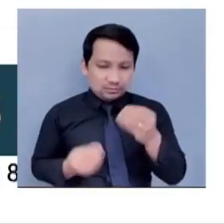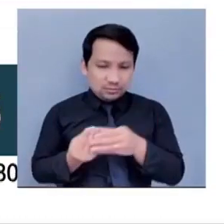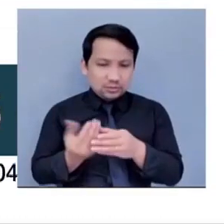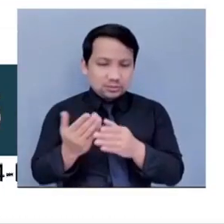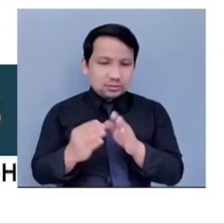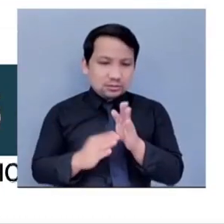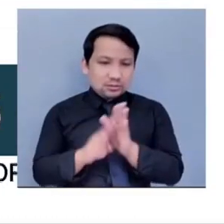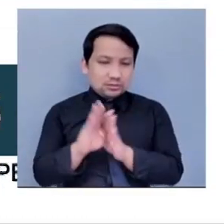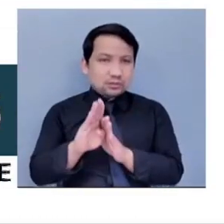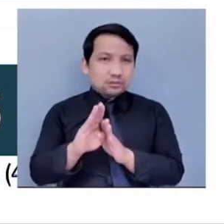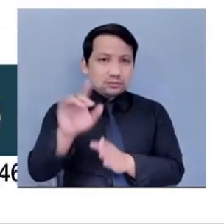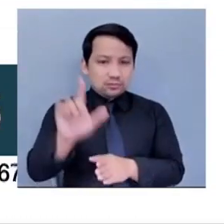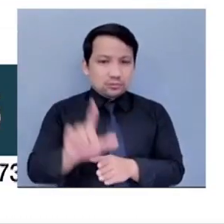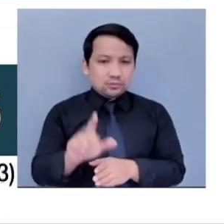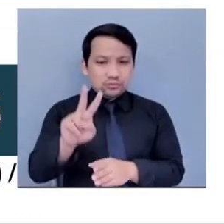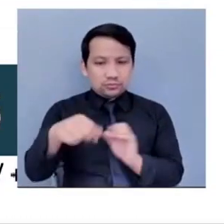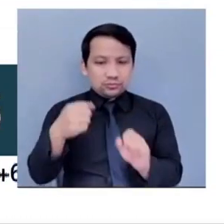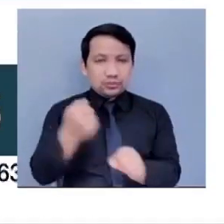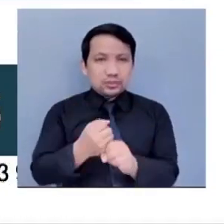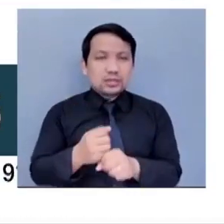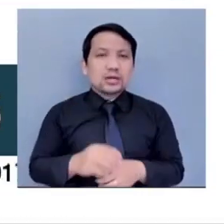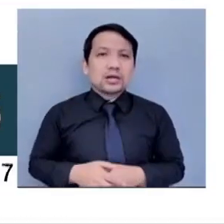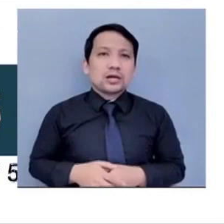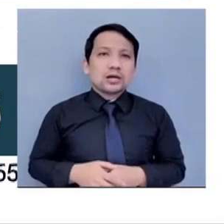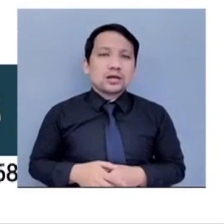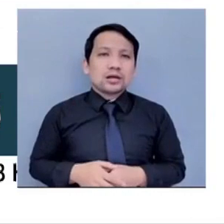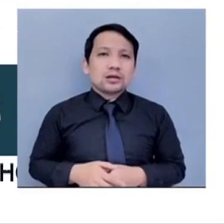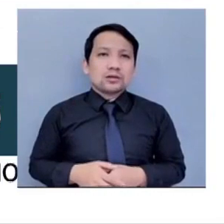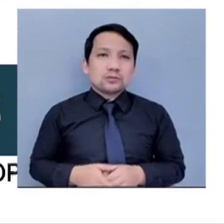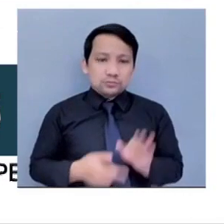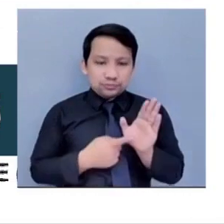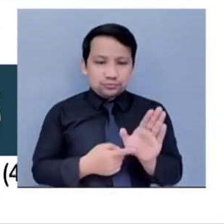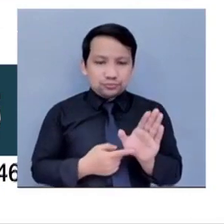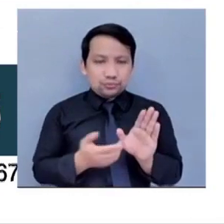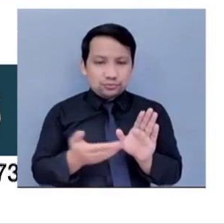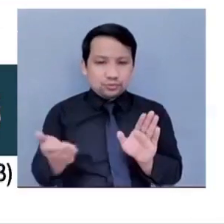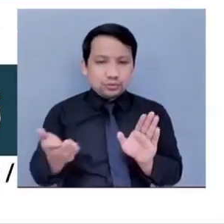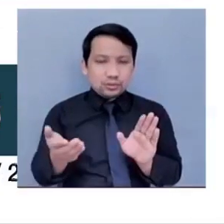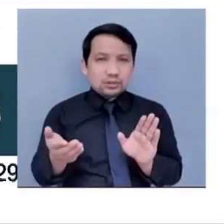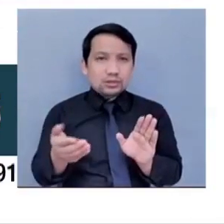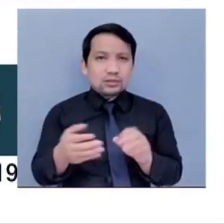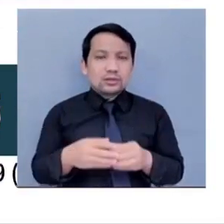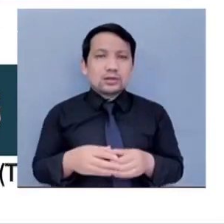lowest in more than 2 years. So it goes to show that,